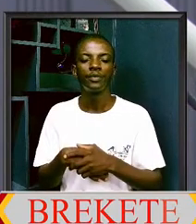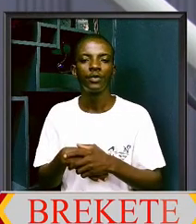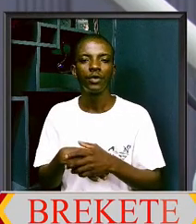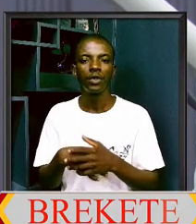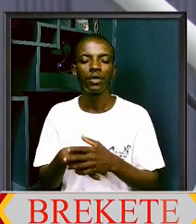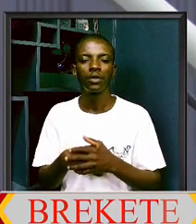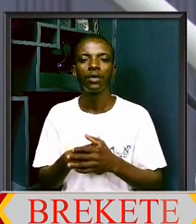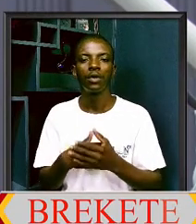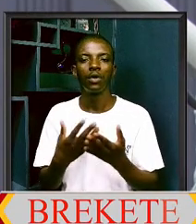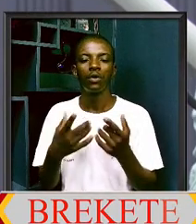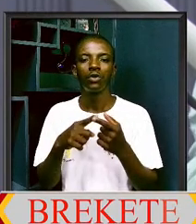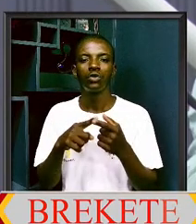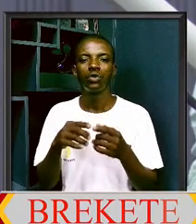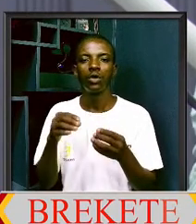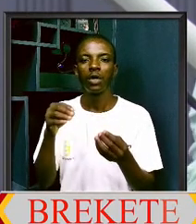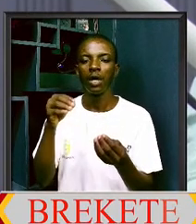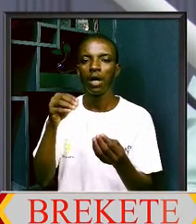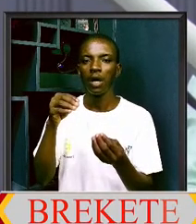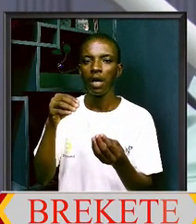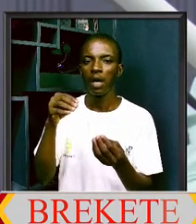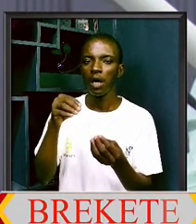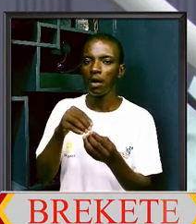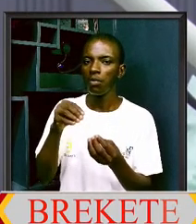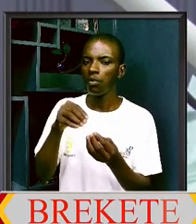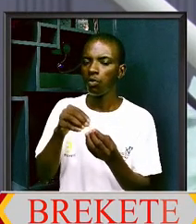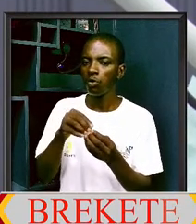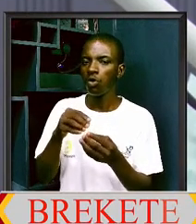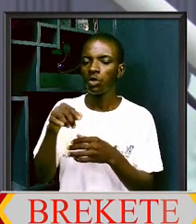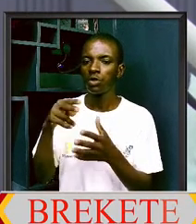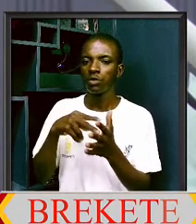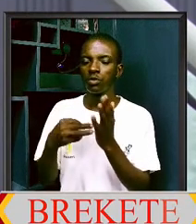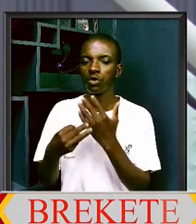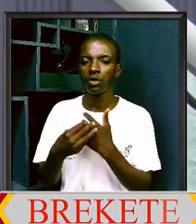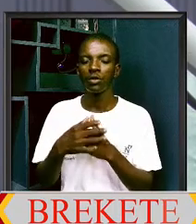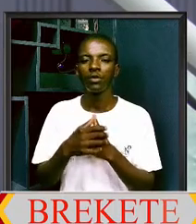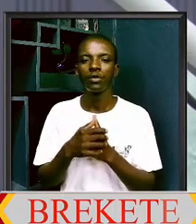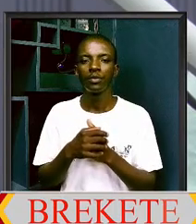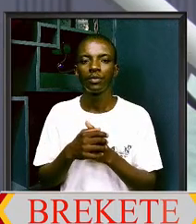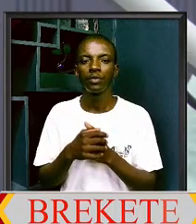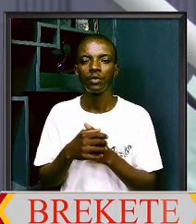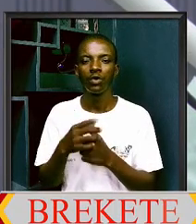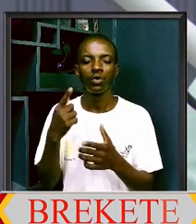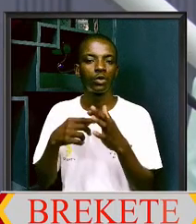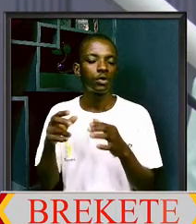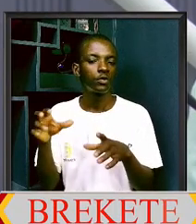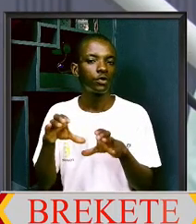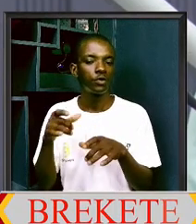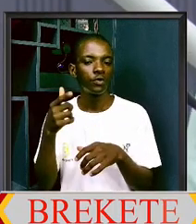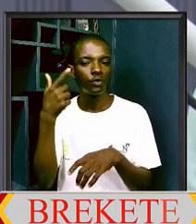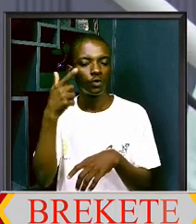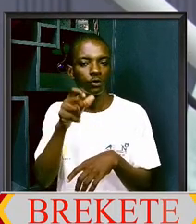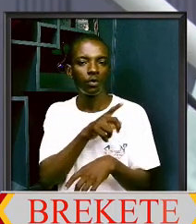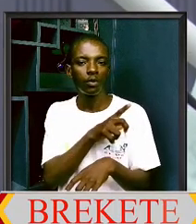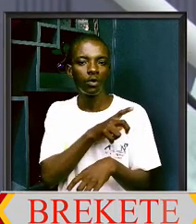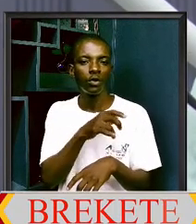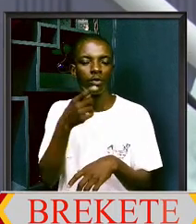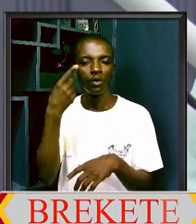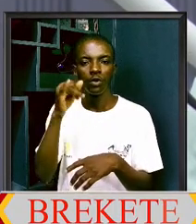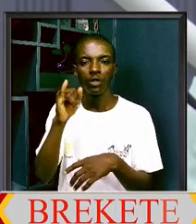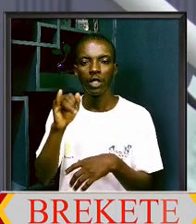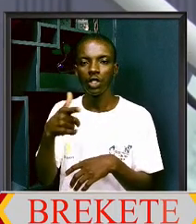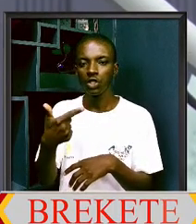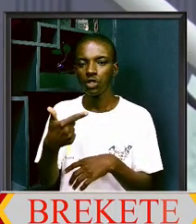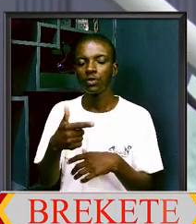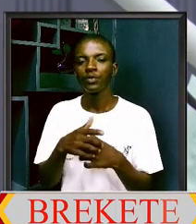to ask more on this program that are doing today okay sirce because I do